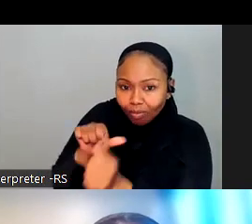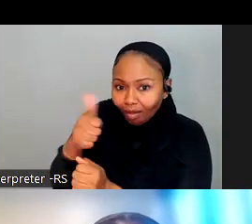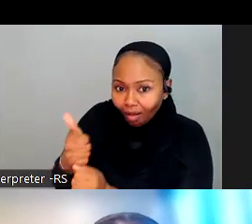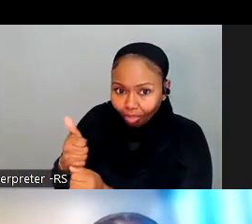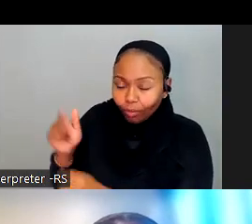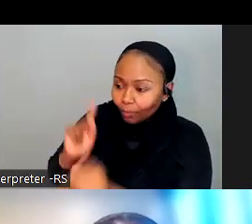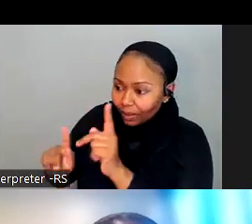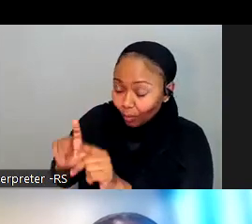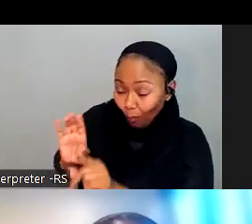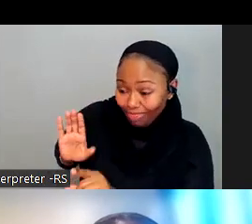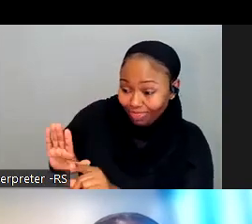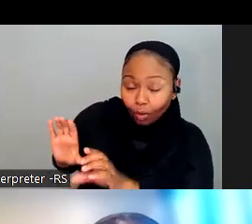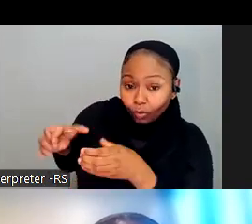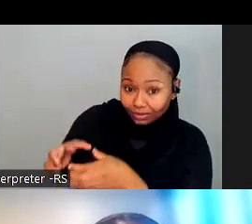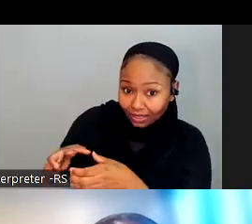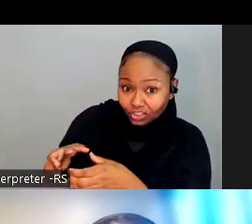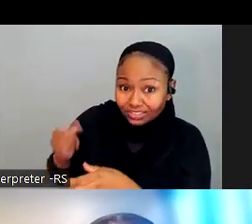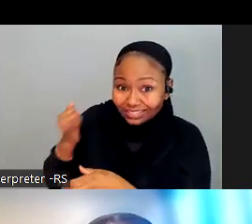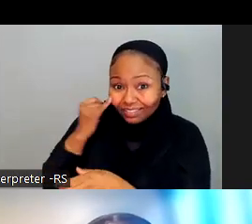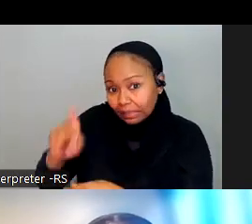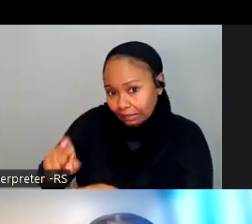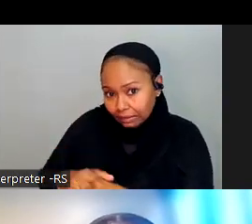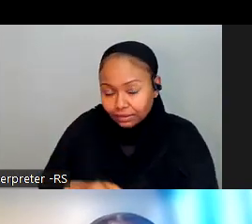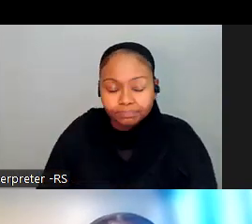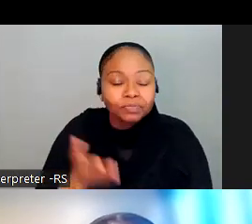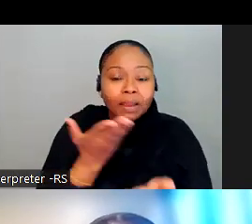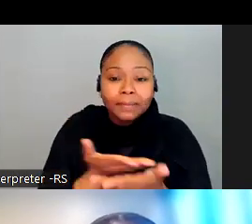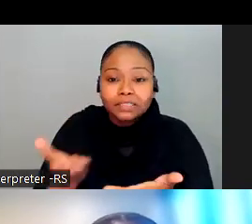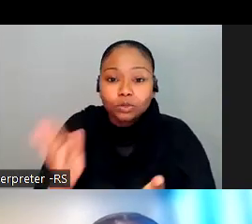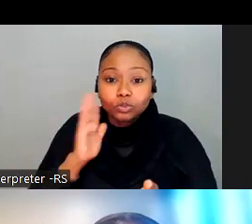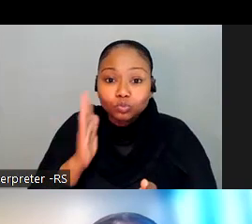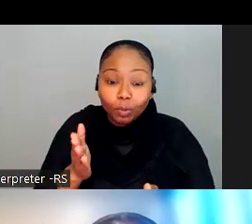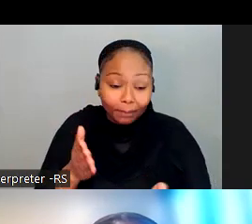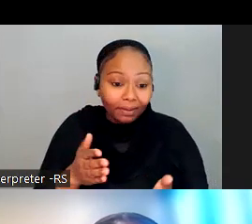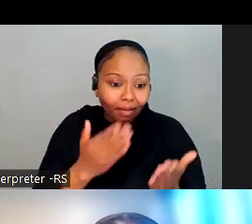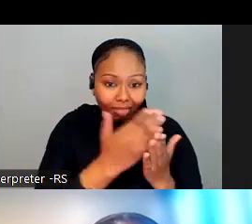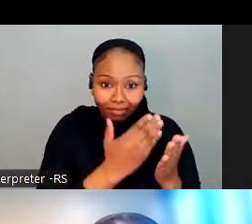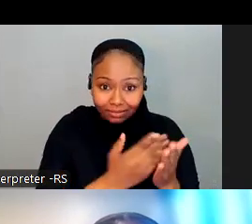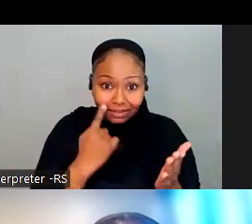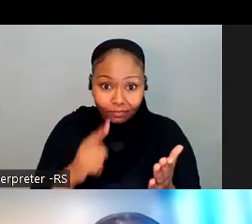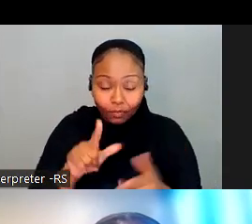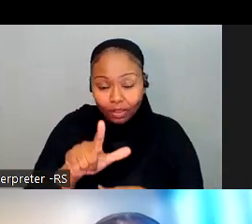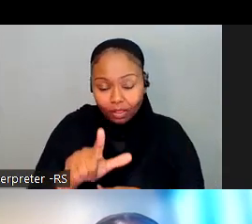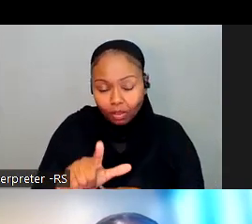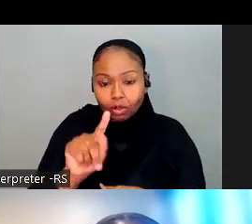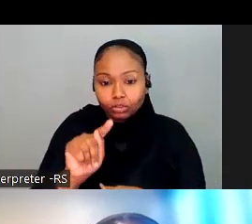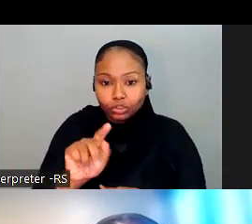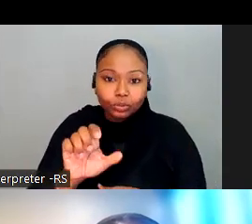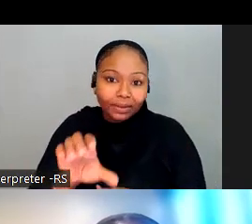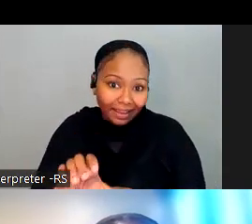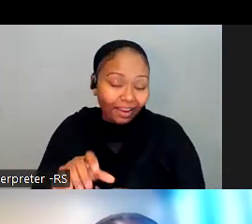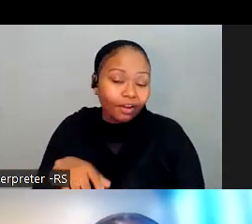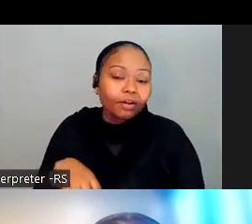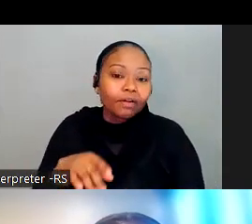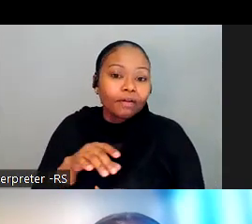as needed. Materials will be listed on the Long-Term Care Facility Access